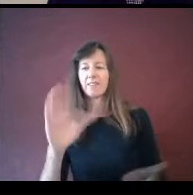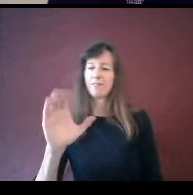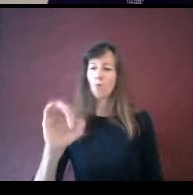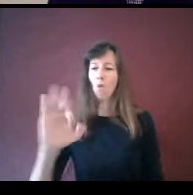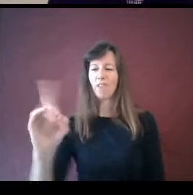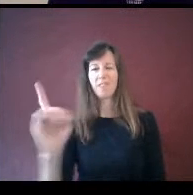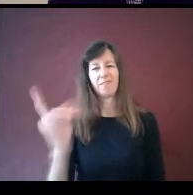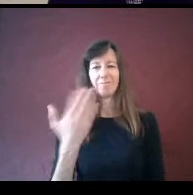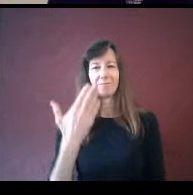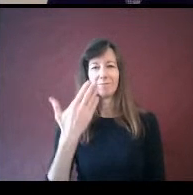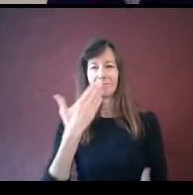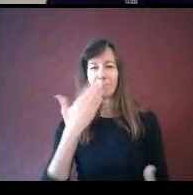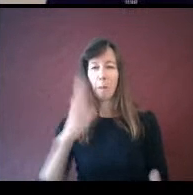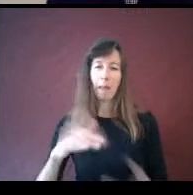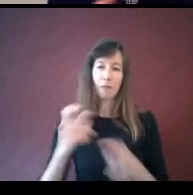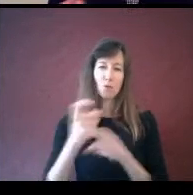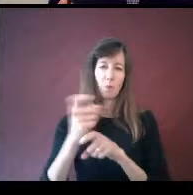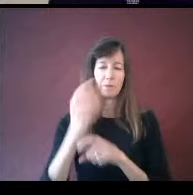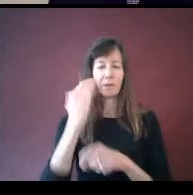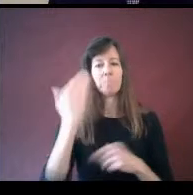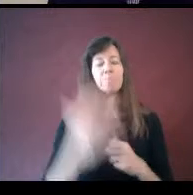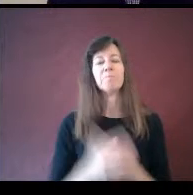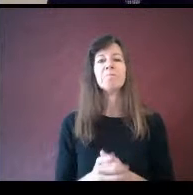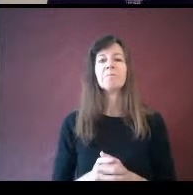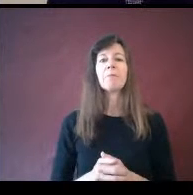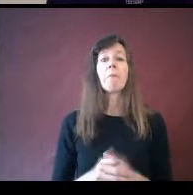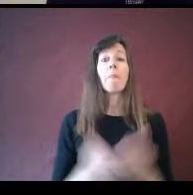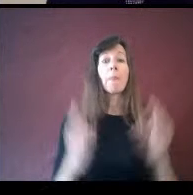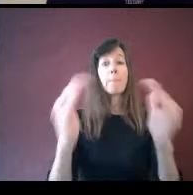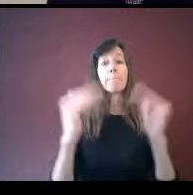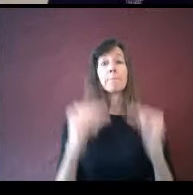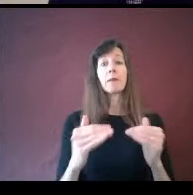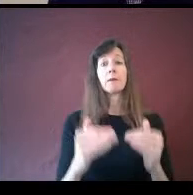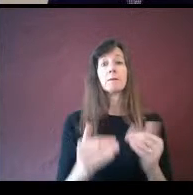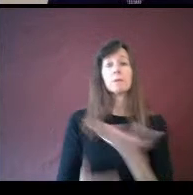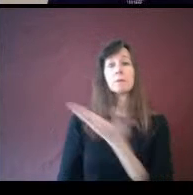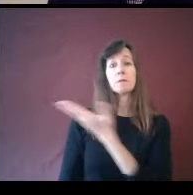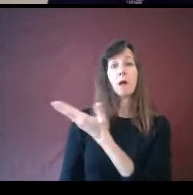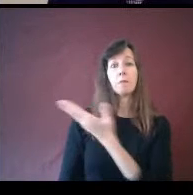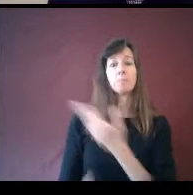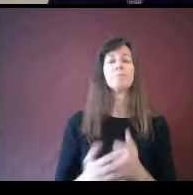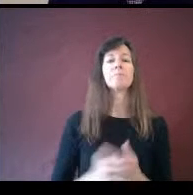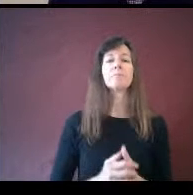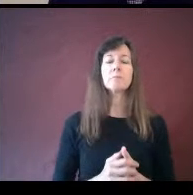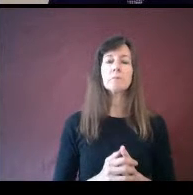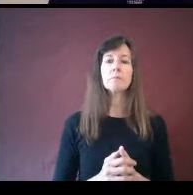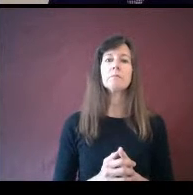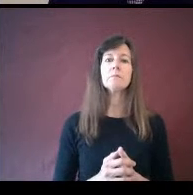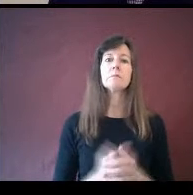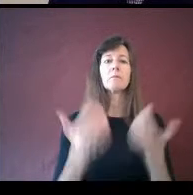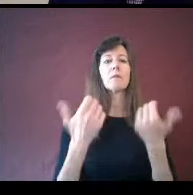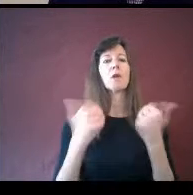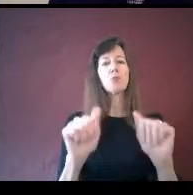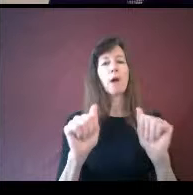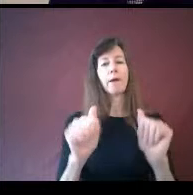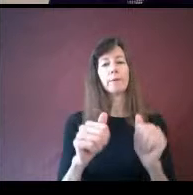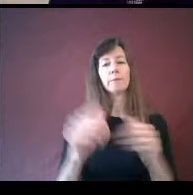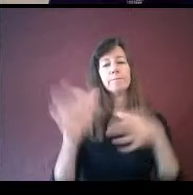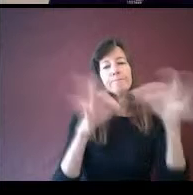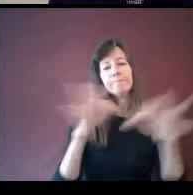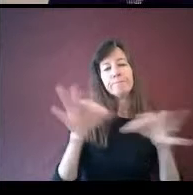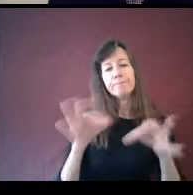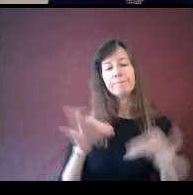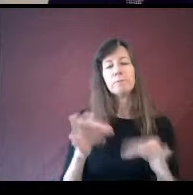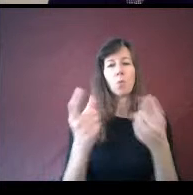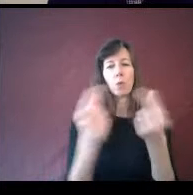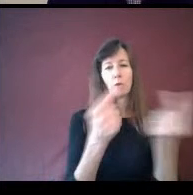Moving on to the next slide, I do want to talk a little bit more about what else we are doing to try to remain proactive, even in the face of